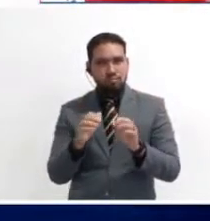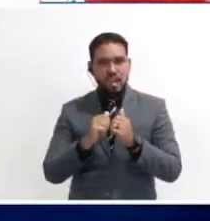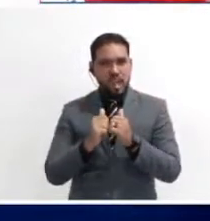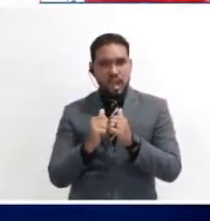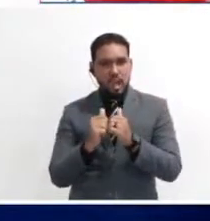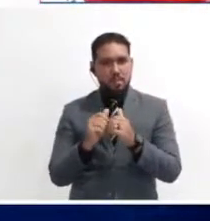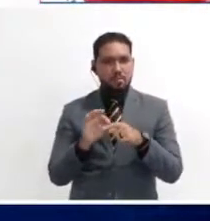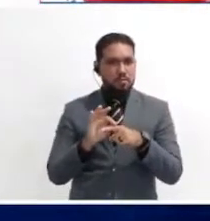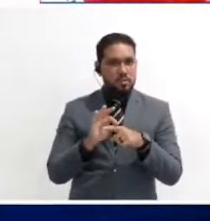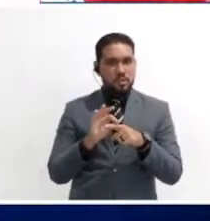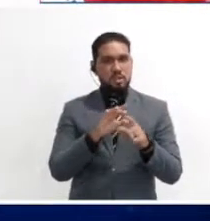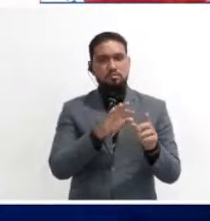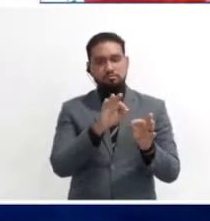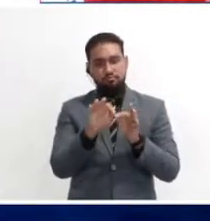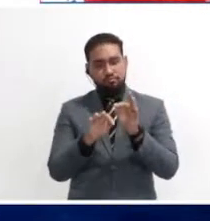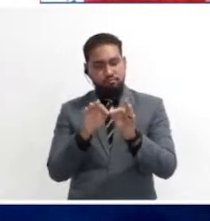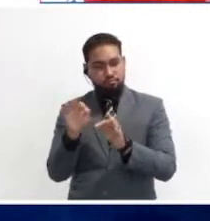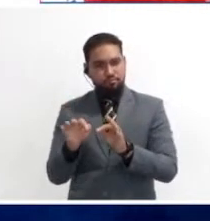So